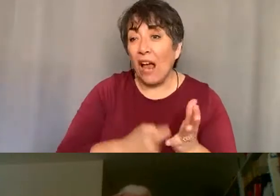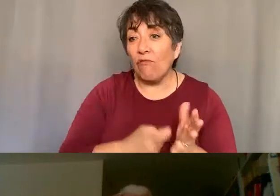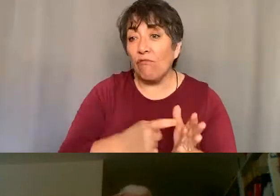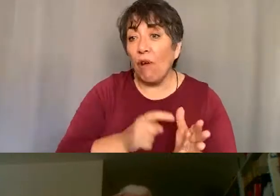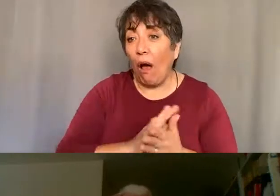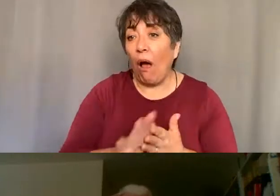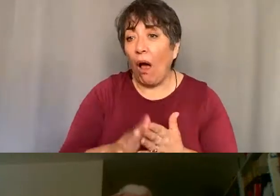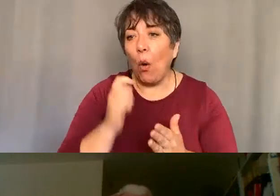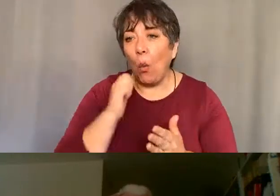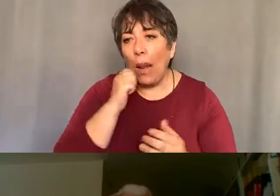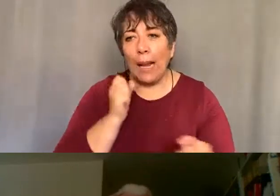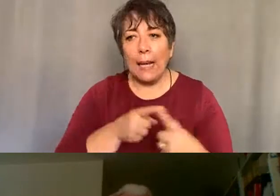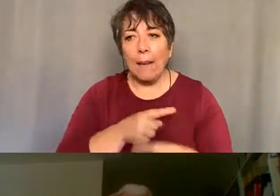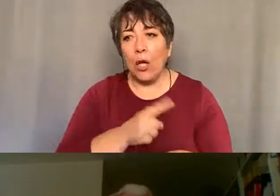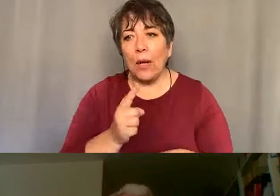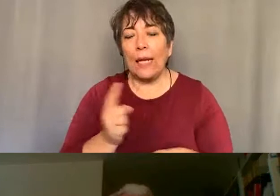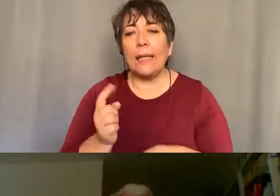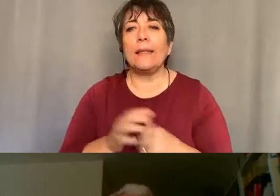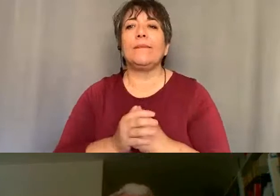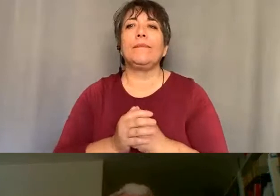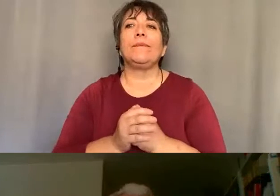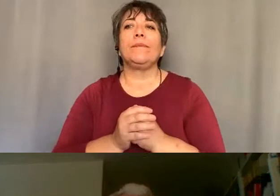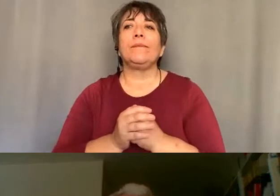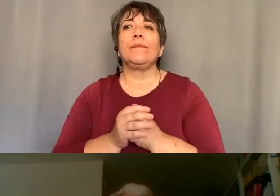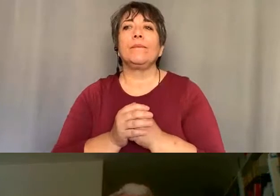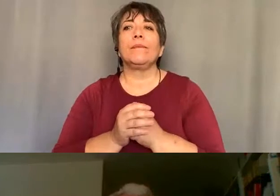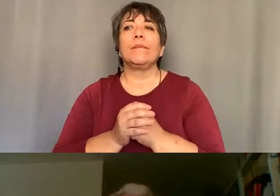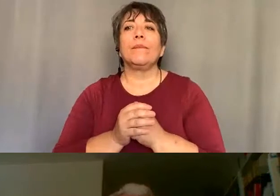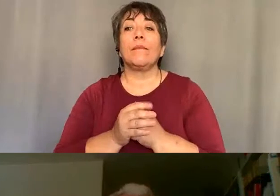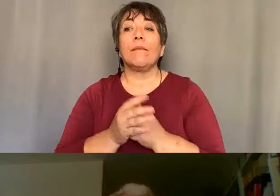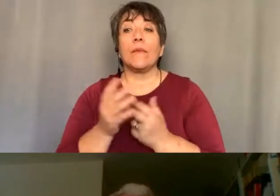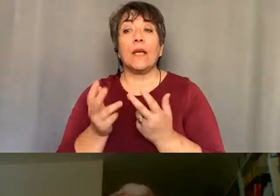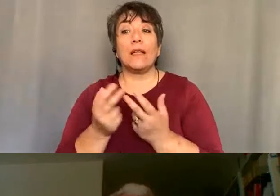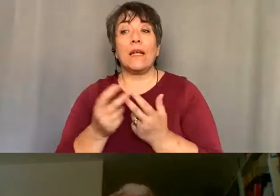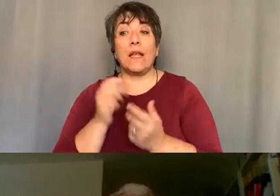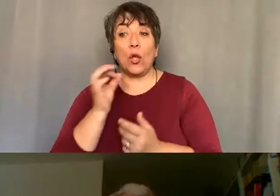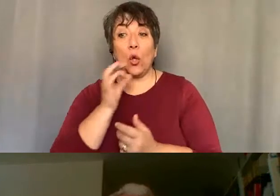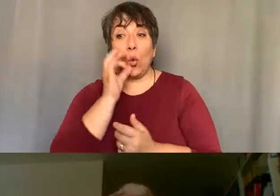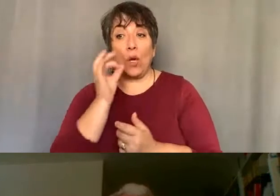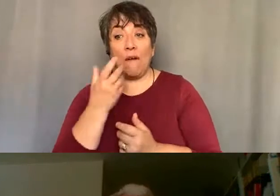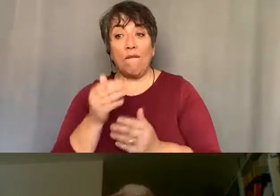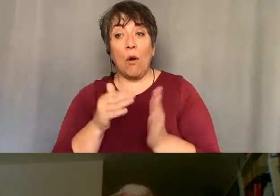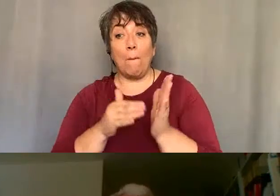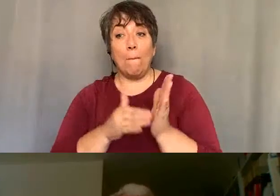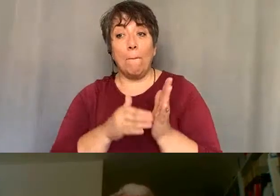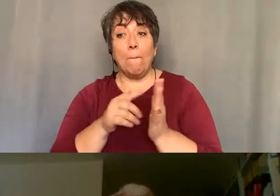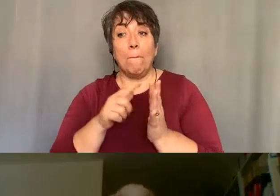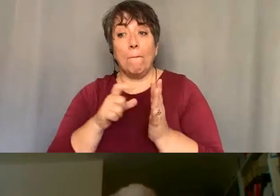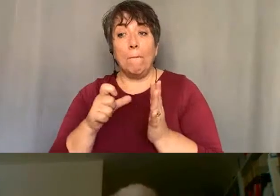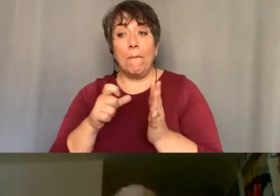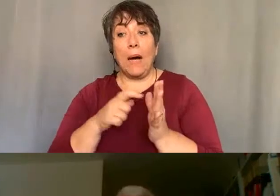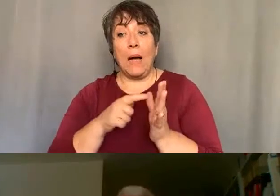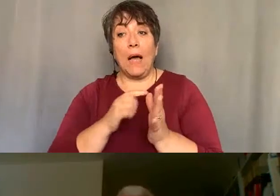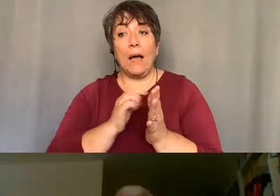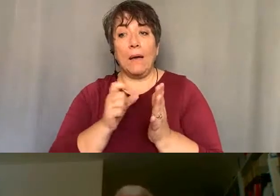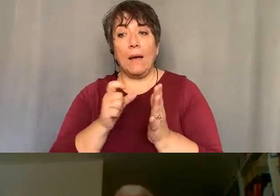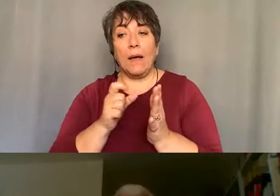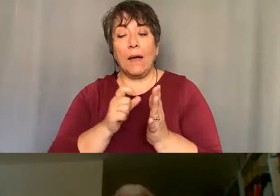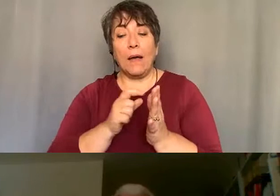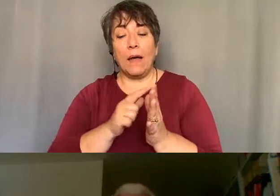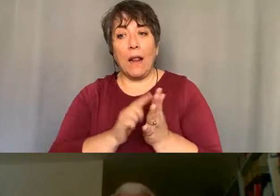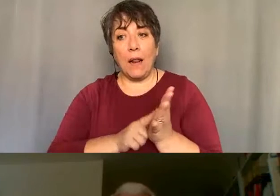another one on a similar vein here, Kate, which it's from Michael, and it's, should a new medication be